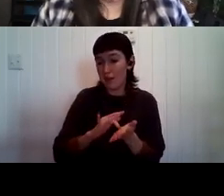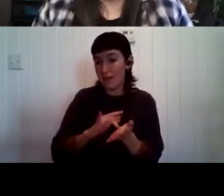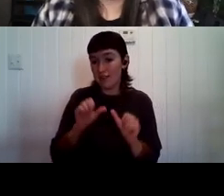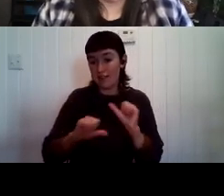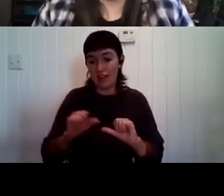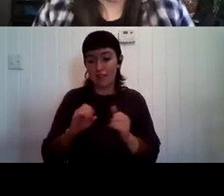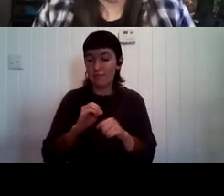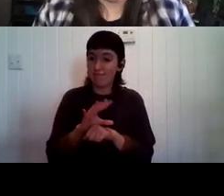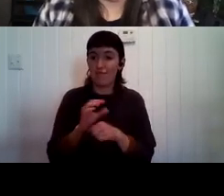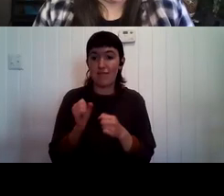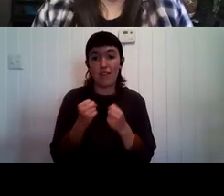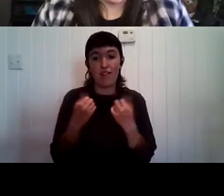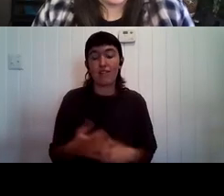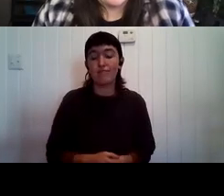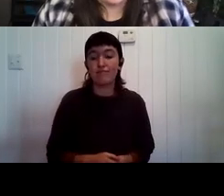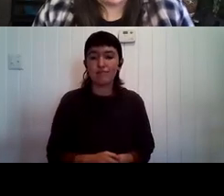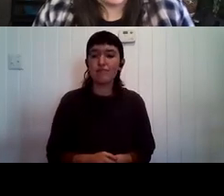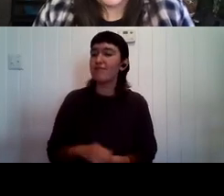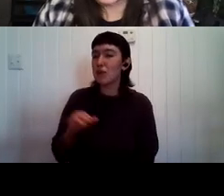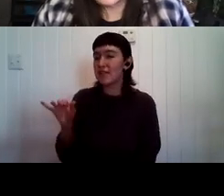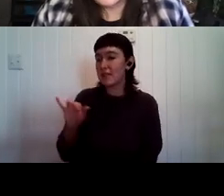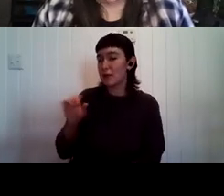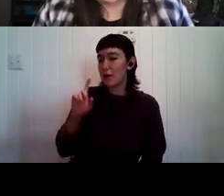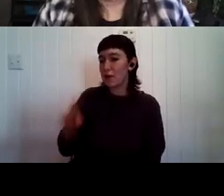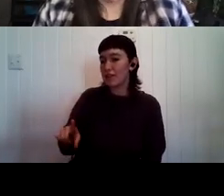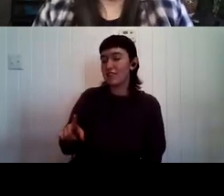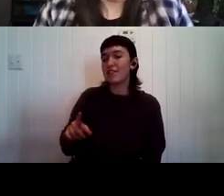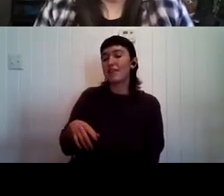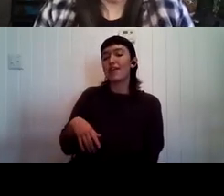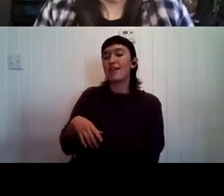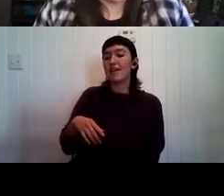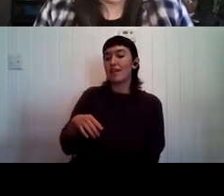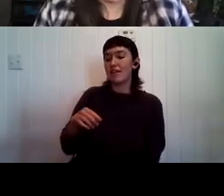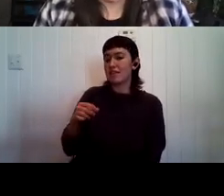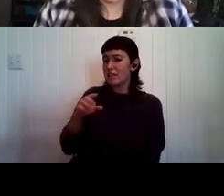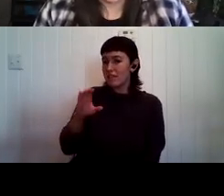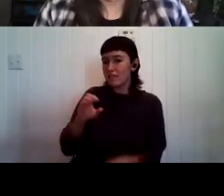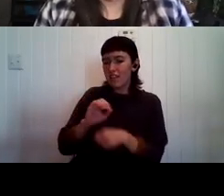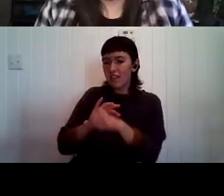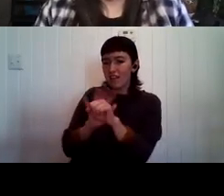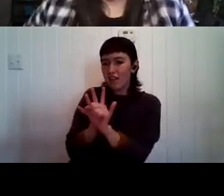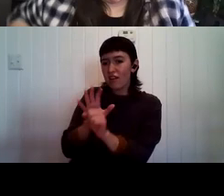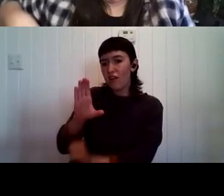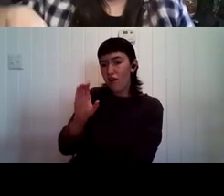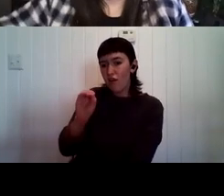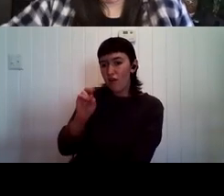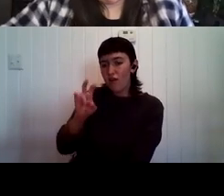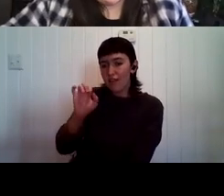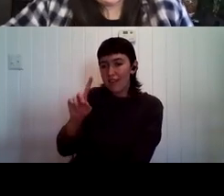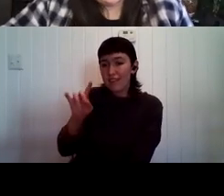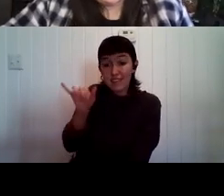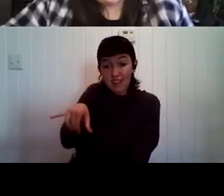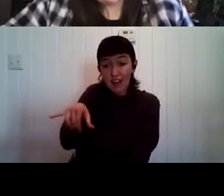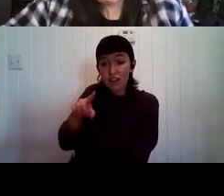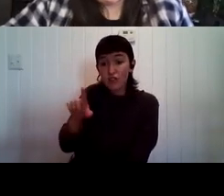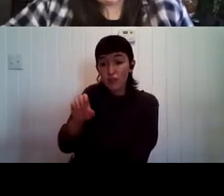We got a question, a similar question from Garden Spot and Aparna. Is COVID-19 a zoonotic disease?